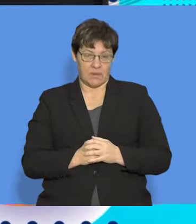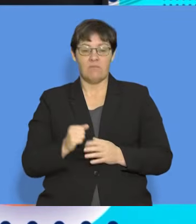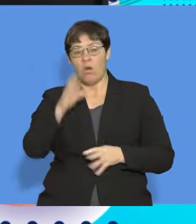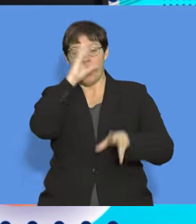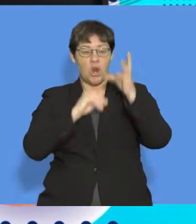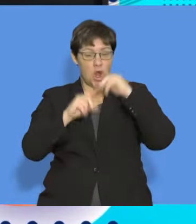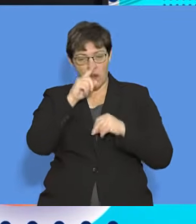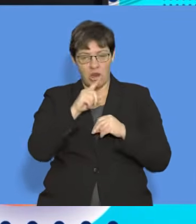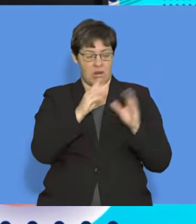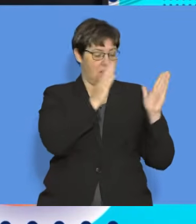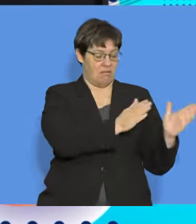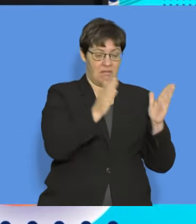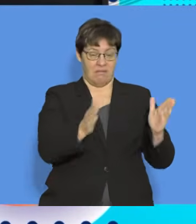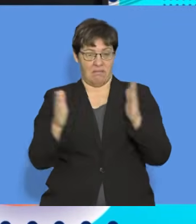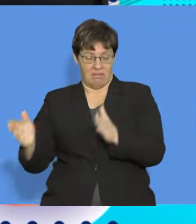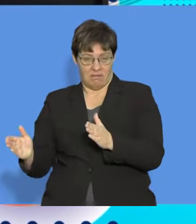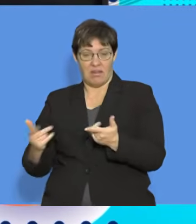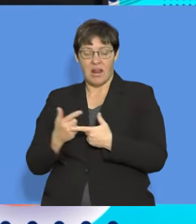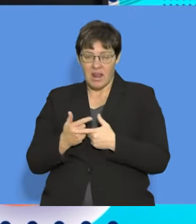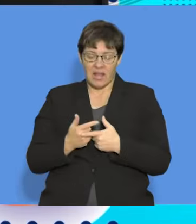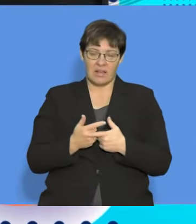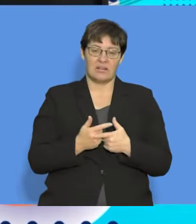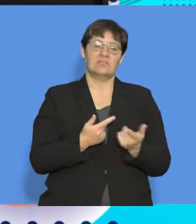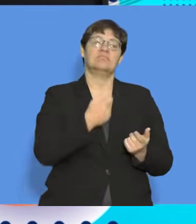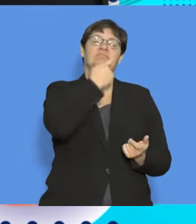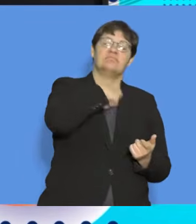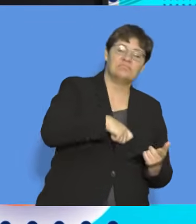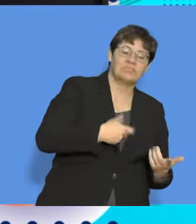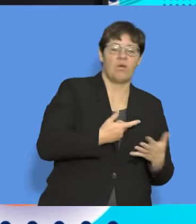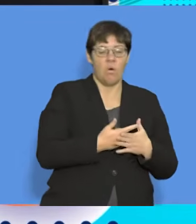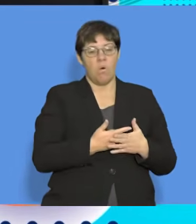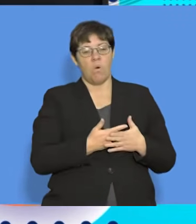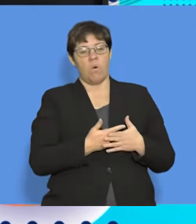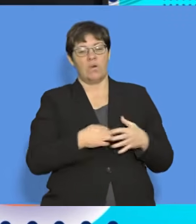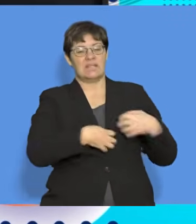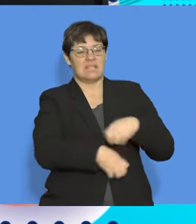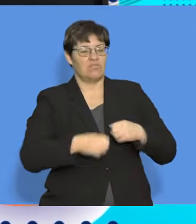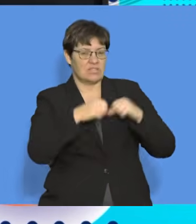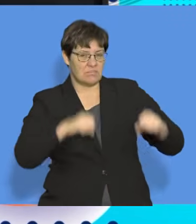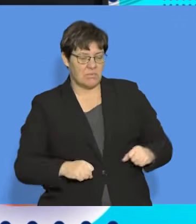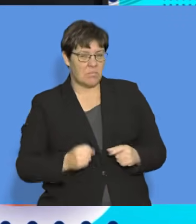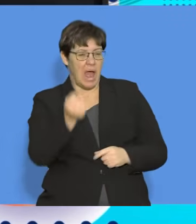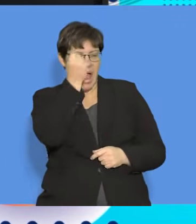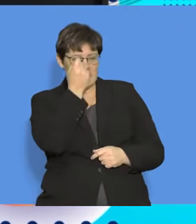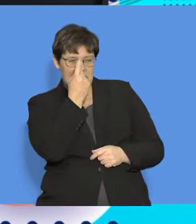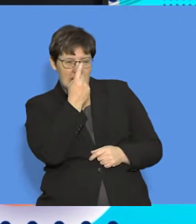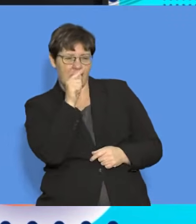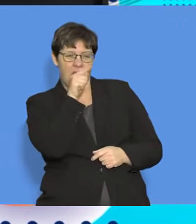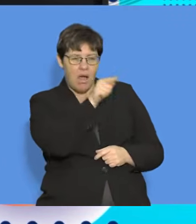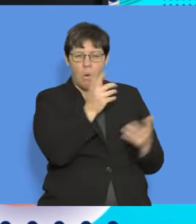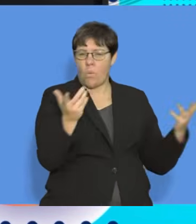learn any section, such as the alimentary canal or the digestive system, that you understand the location of an